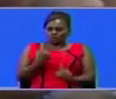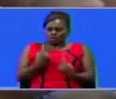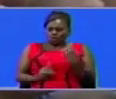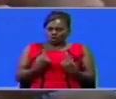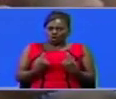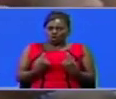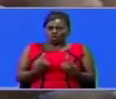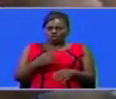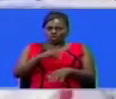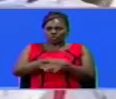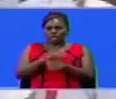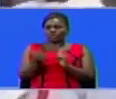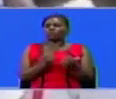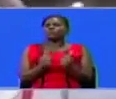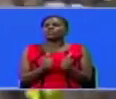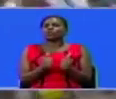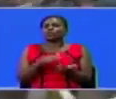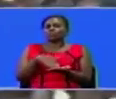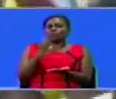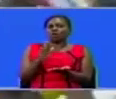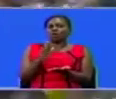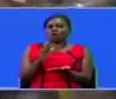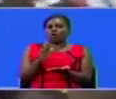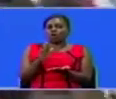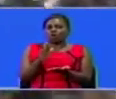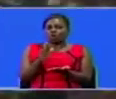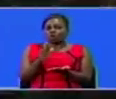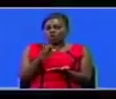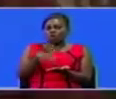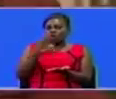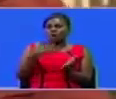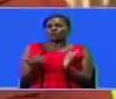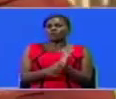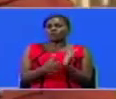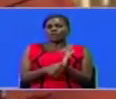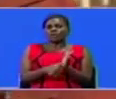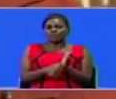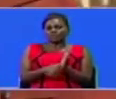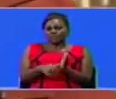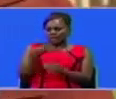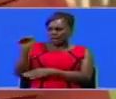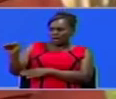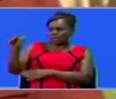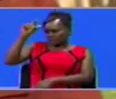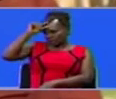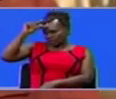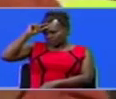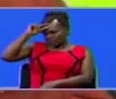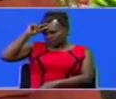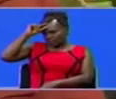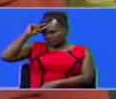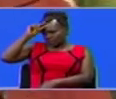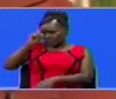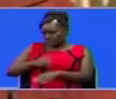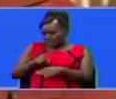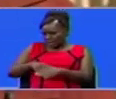gain an edge of their competitors is also set to inflame passions further. Tunaona serikali ni kana kwamba kifika